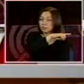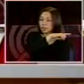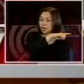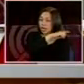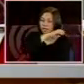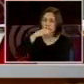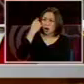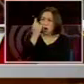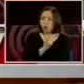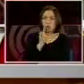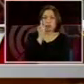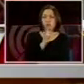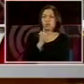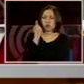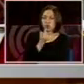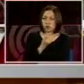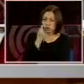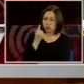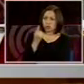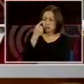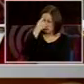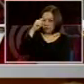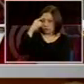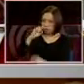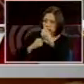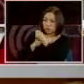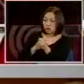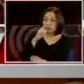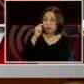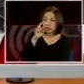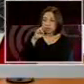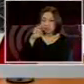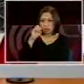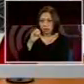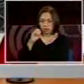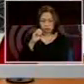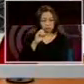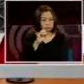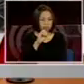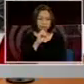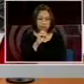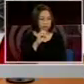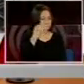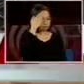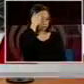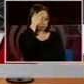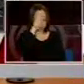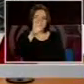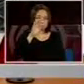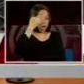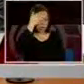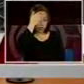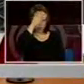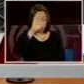alone in trying to enforce the TRO? I would not have the information, or I'm not at all